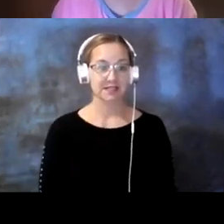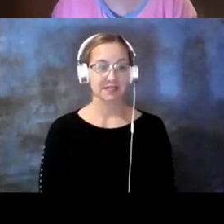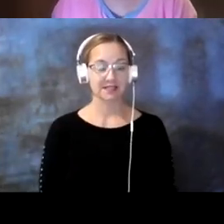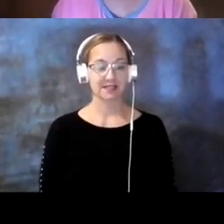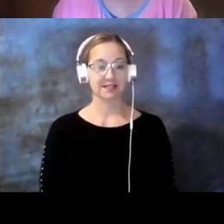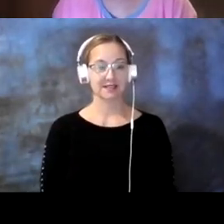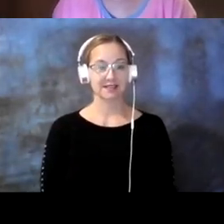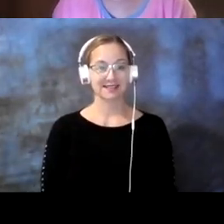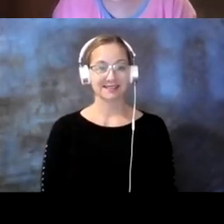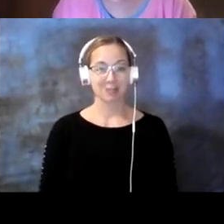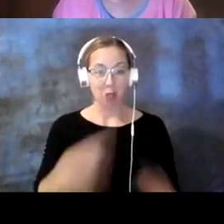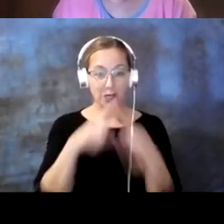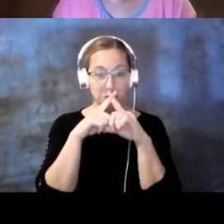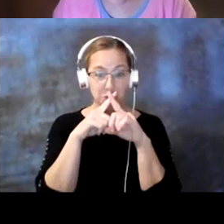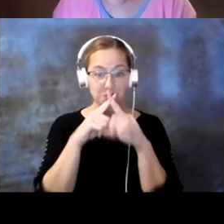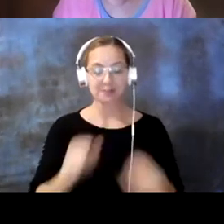you're on mute.